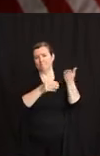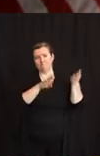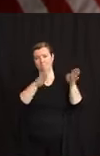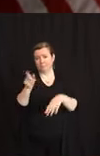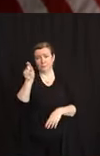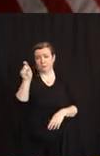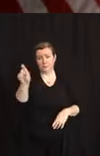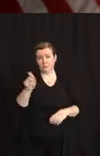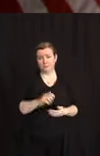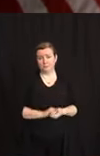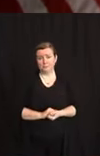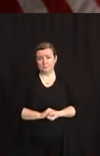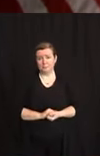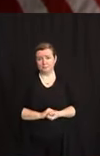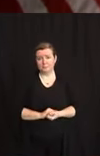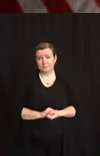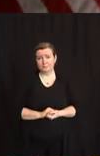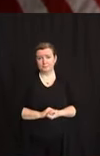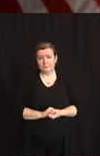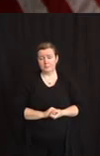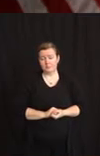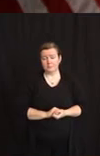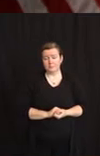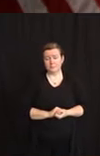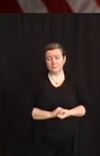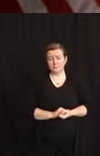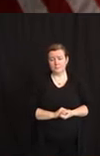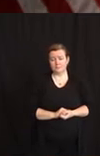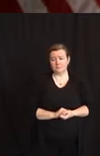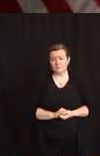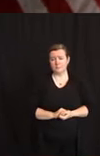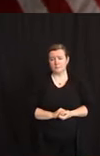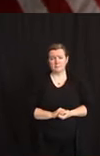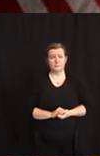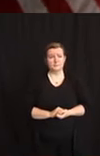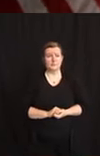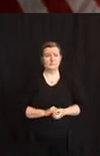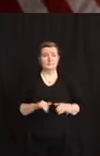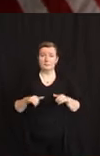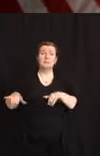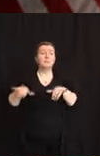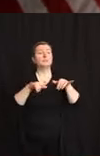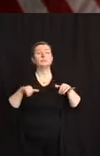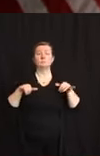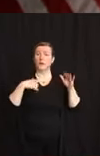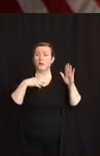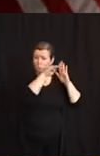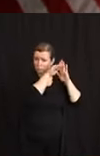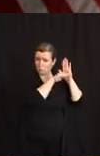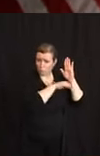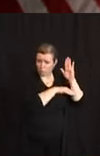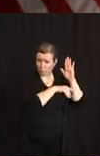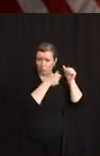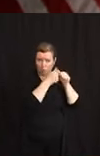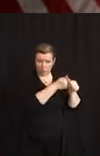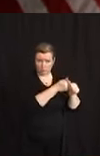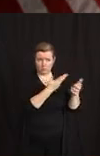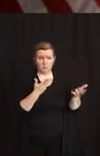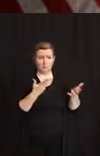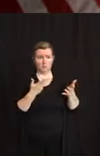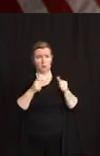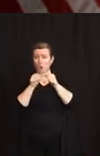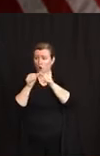the standards and the protocols, the unevenness is incredibly disappointing. I know for Judy it is for me